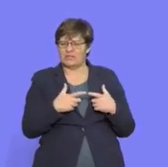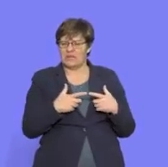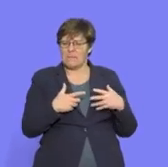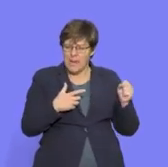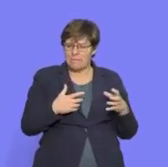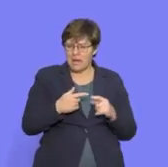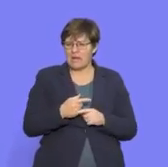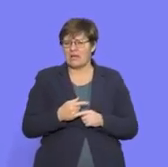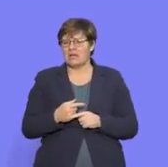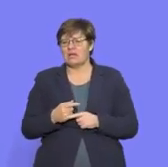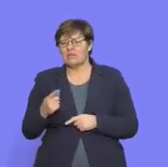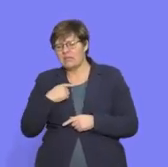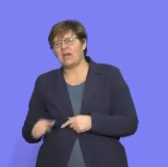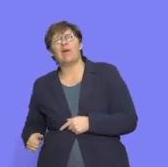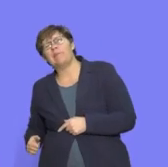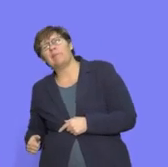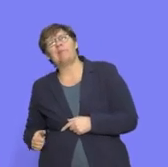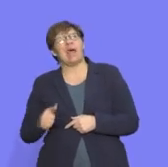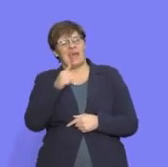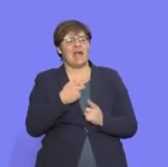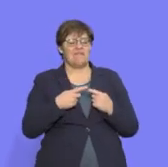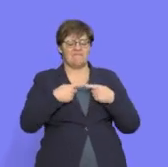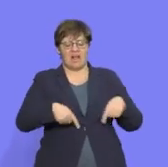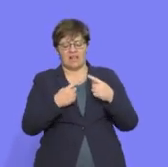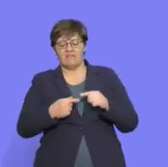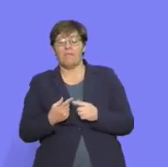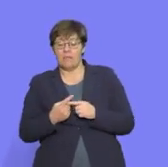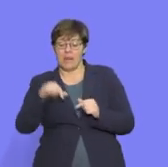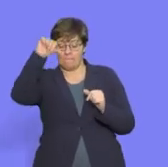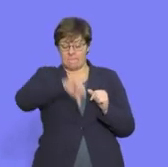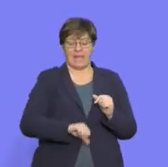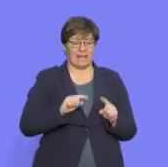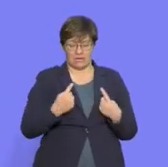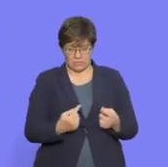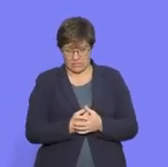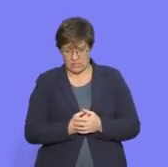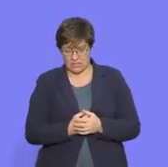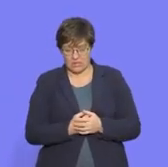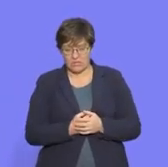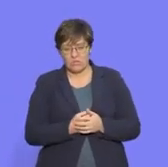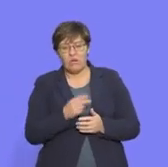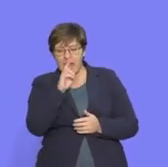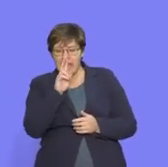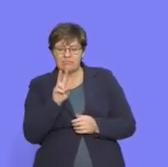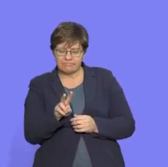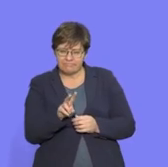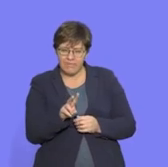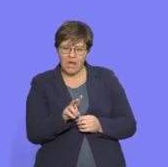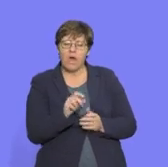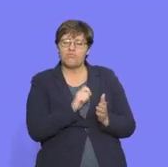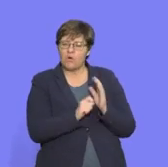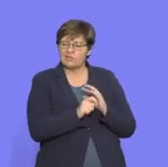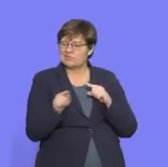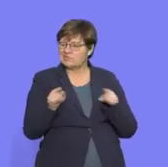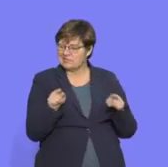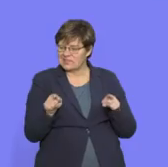got things back to the heart, so they've got valves to stop the blood flow. So you need to be able to, tell